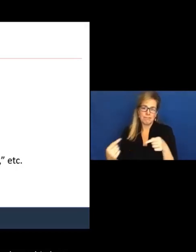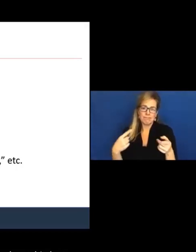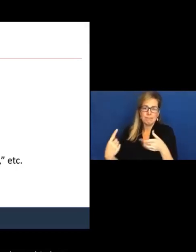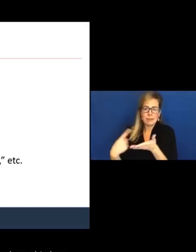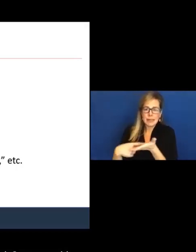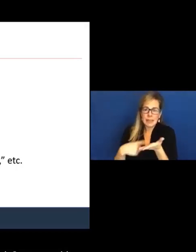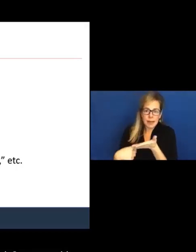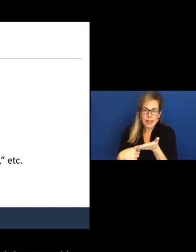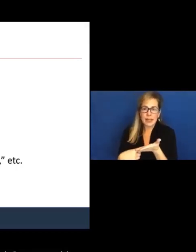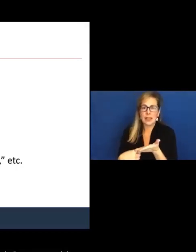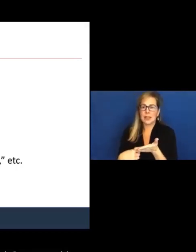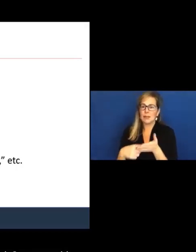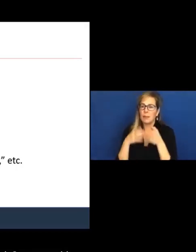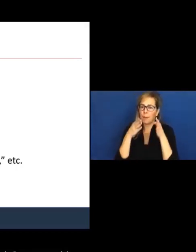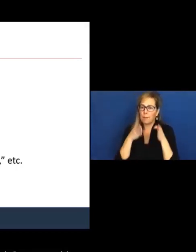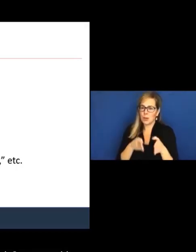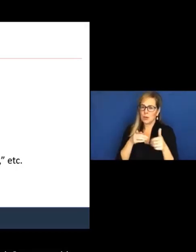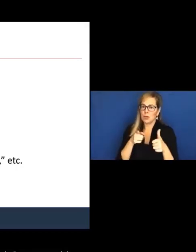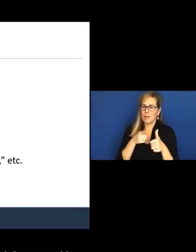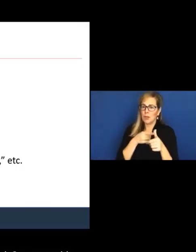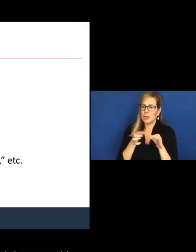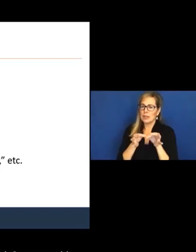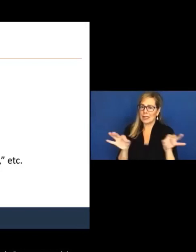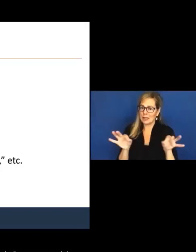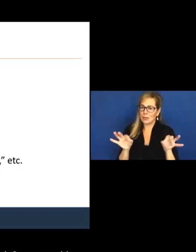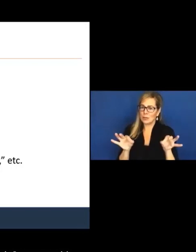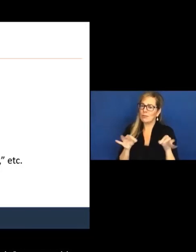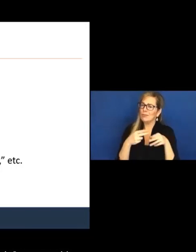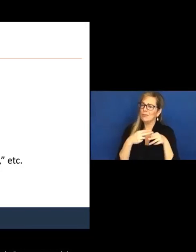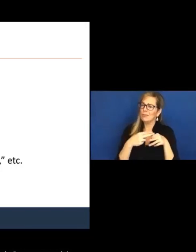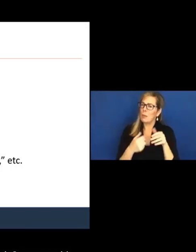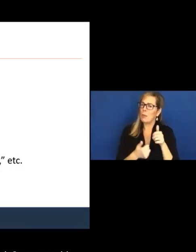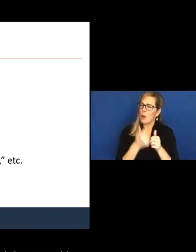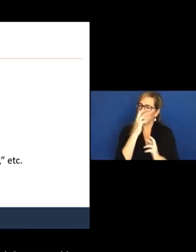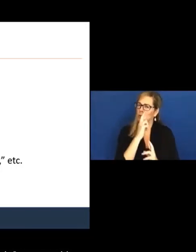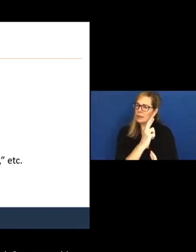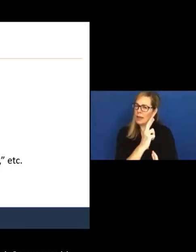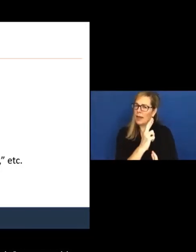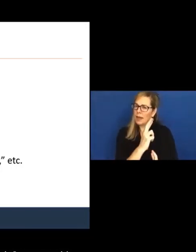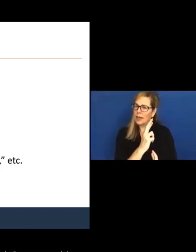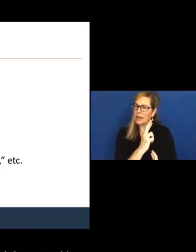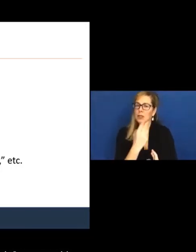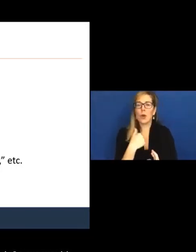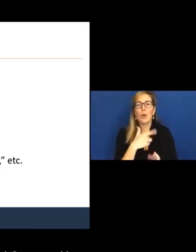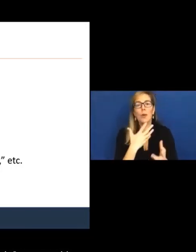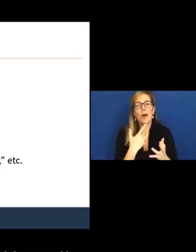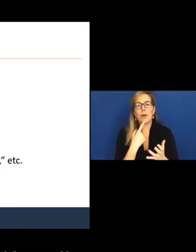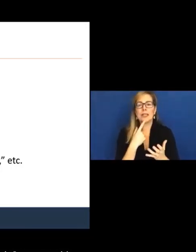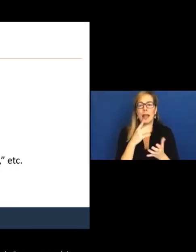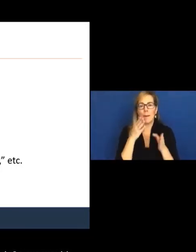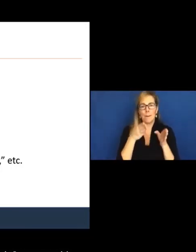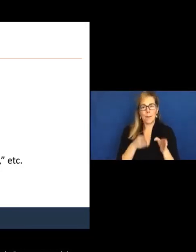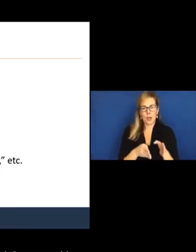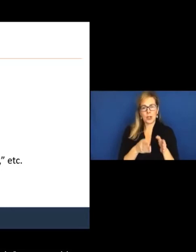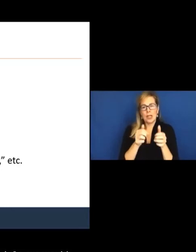first language is considered most respectful. So we would want to say a person with a